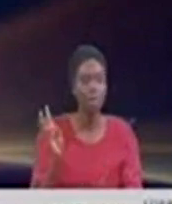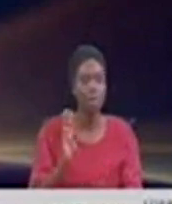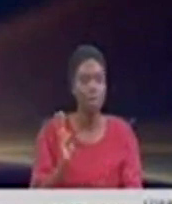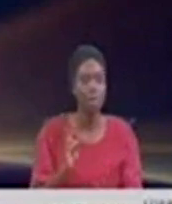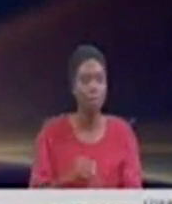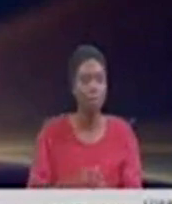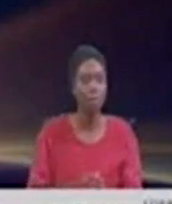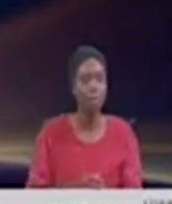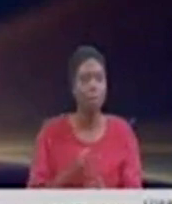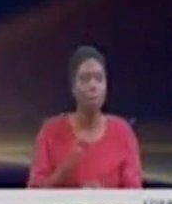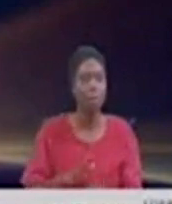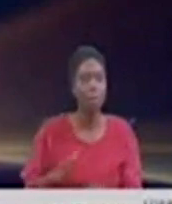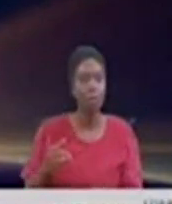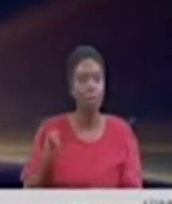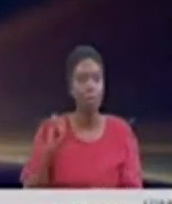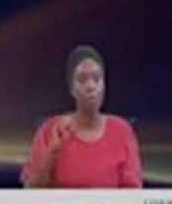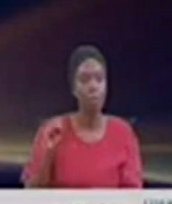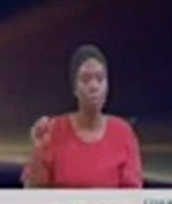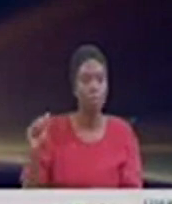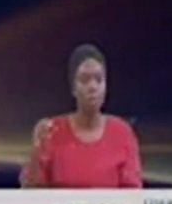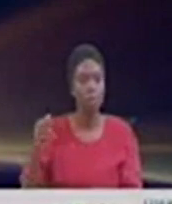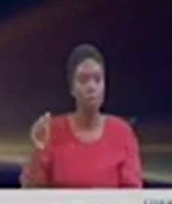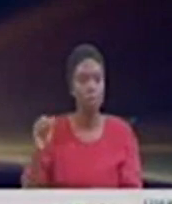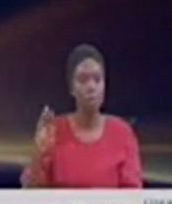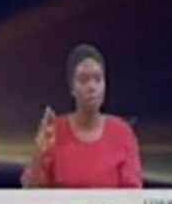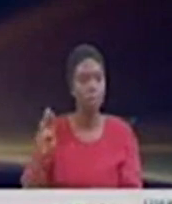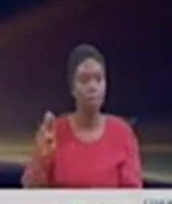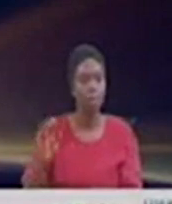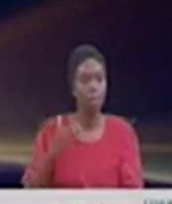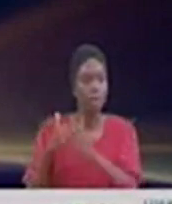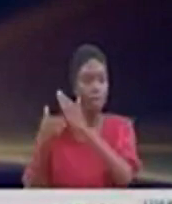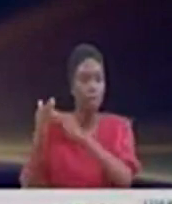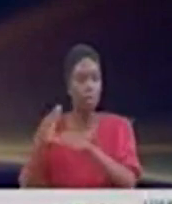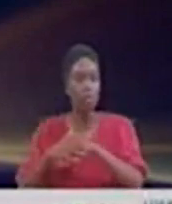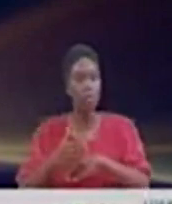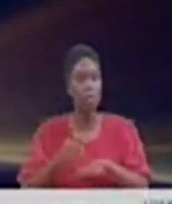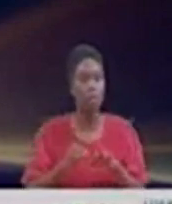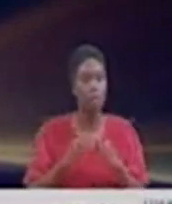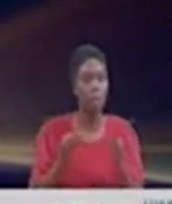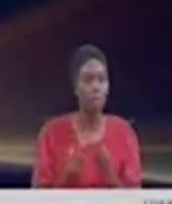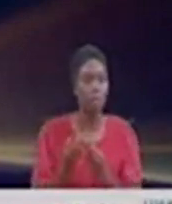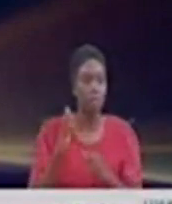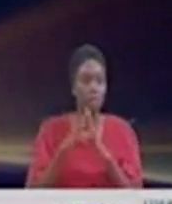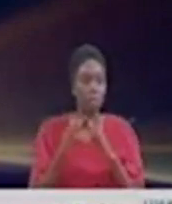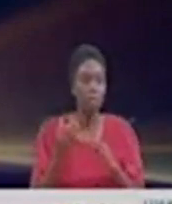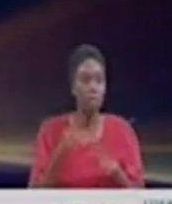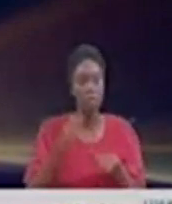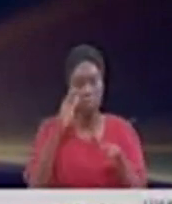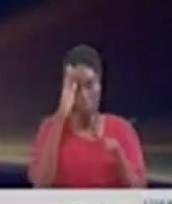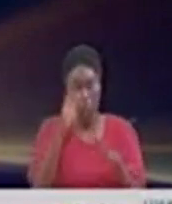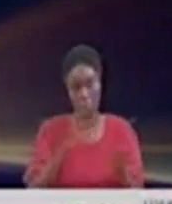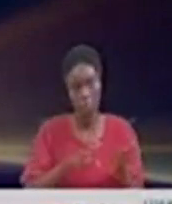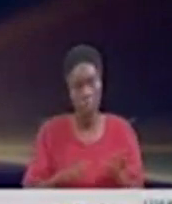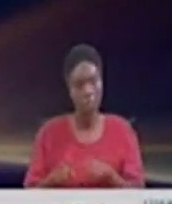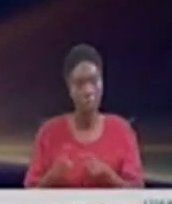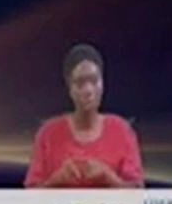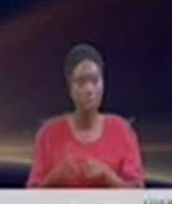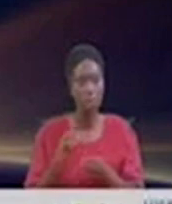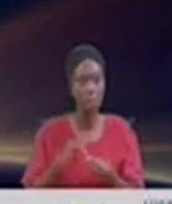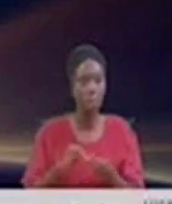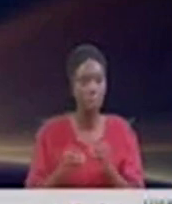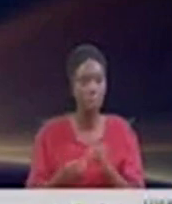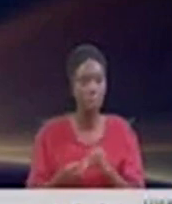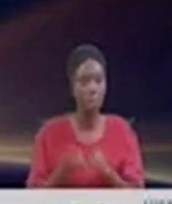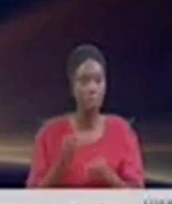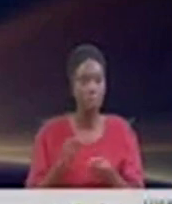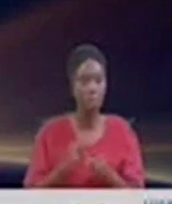314,600. Of the children of Issachar, by their generations, after their families, by the house of their fathers, according